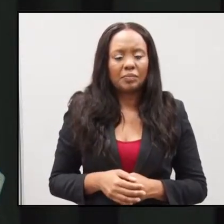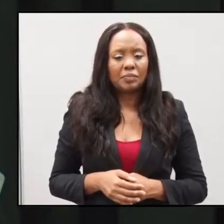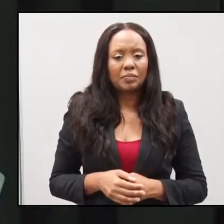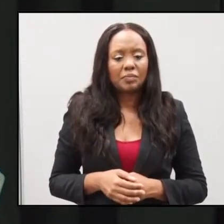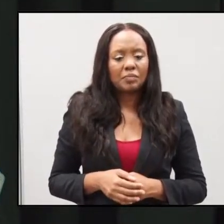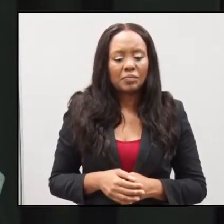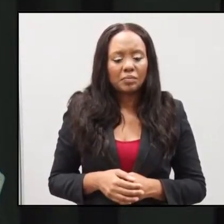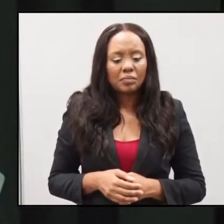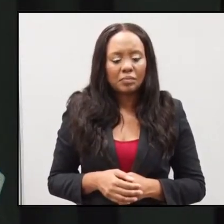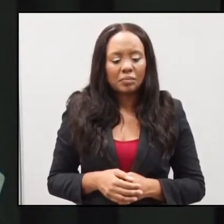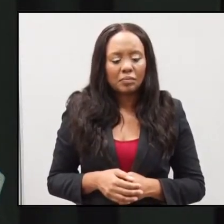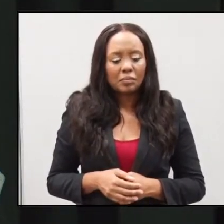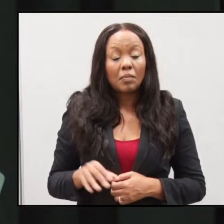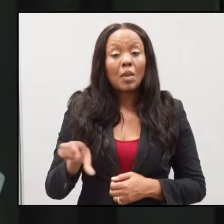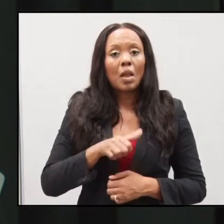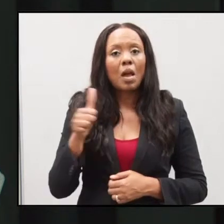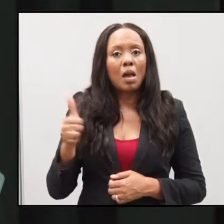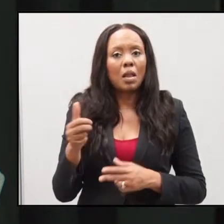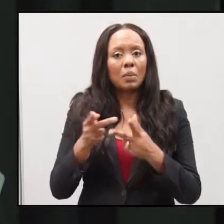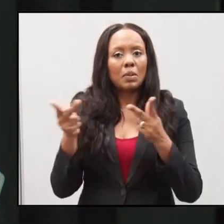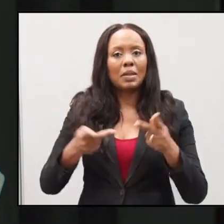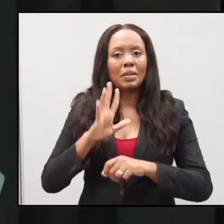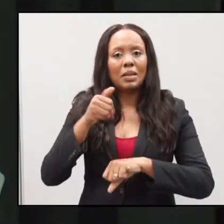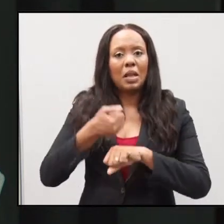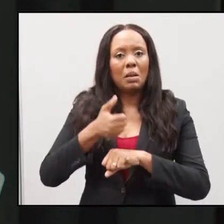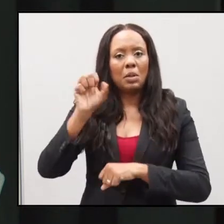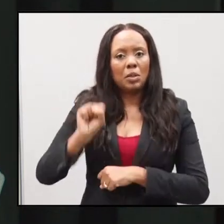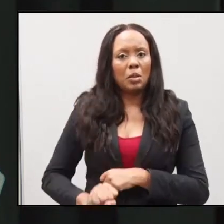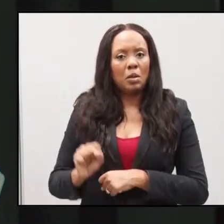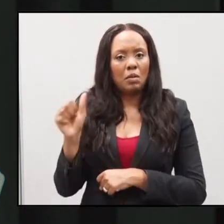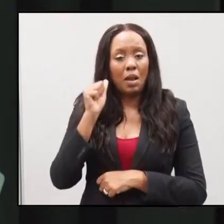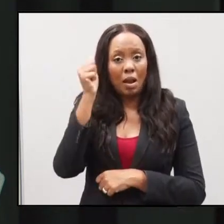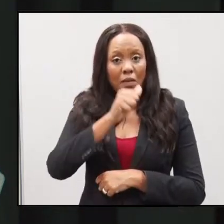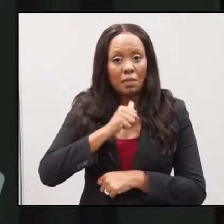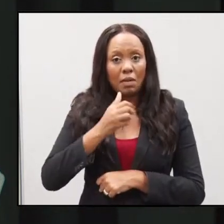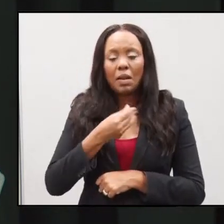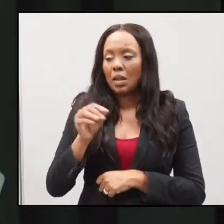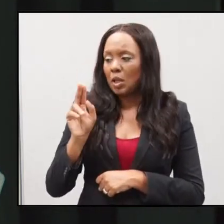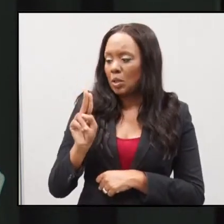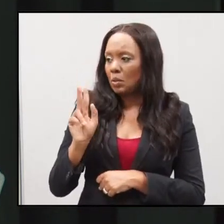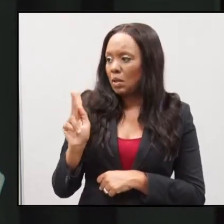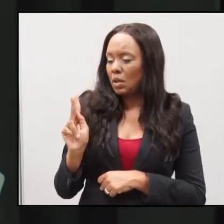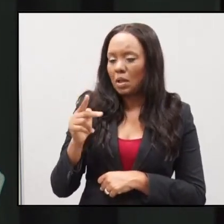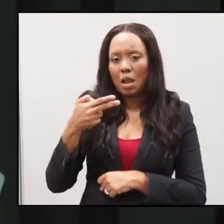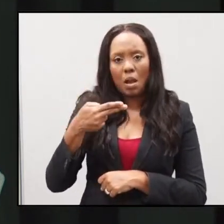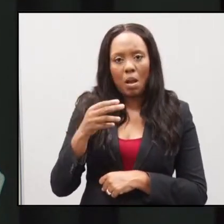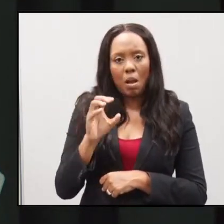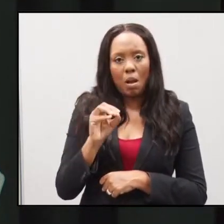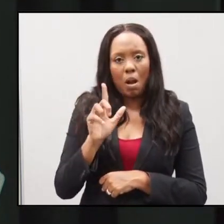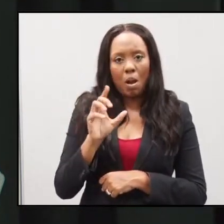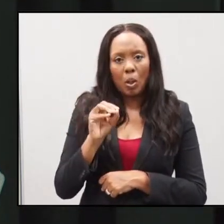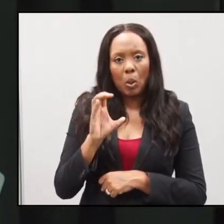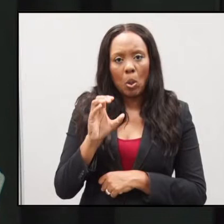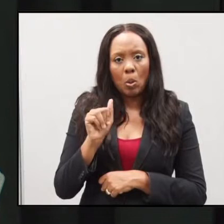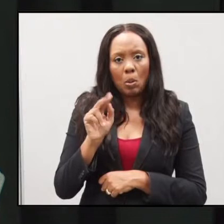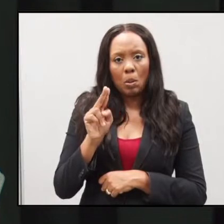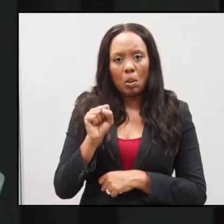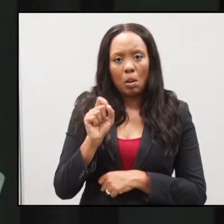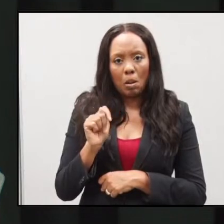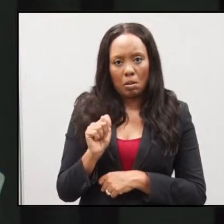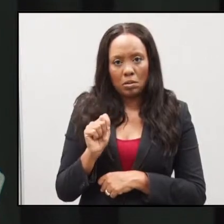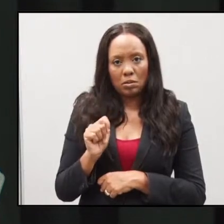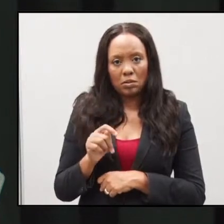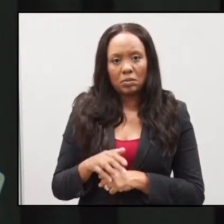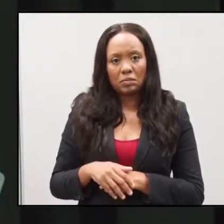Presidential Library in Johannesburg, South Africa, and the UK Holocaust Memorial and Learning Centre situated in London next to the Houses